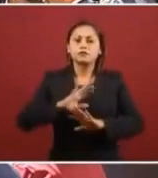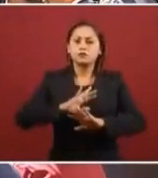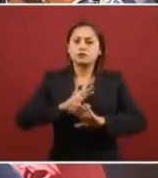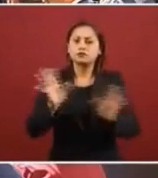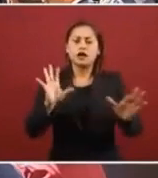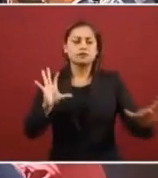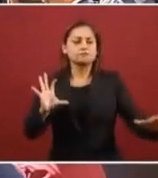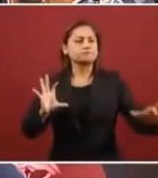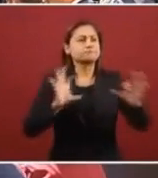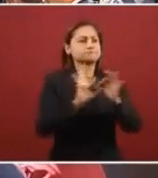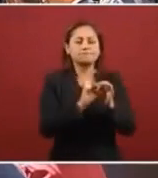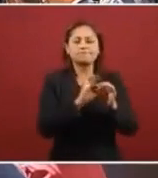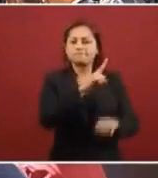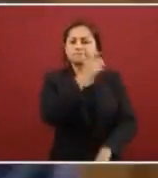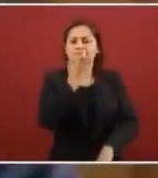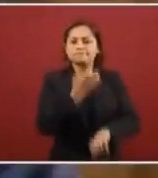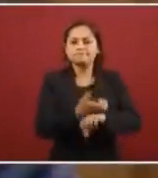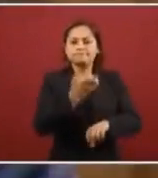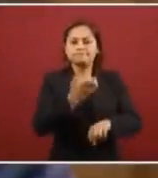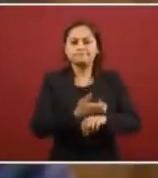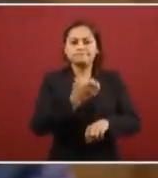the commercial a